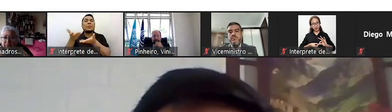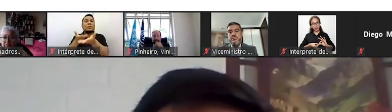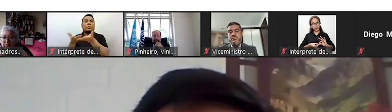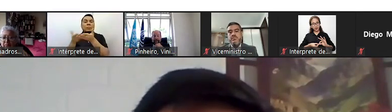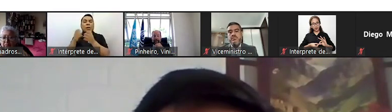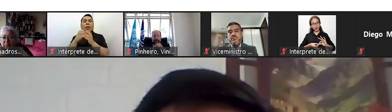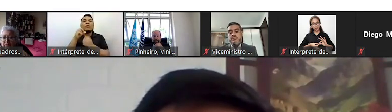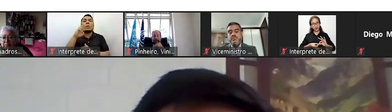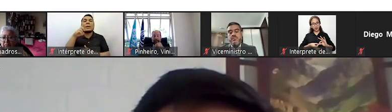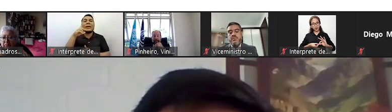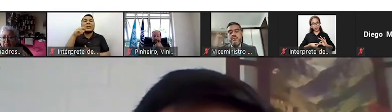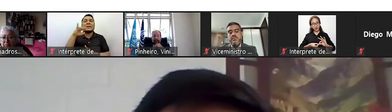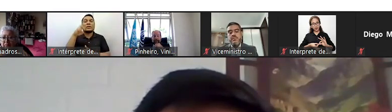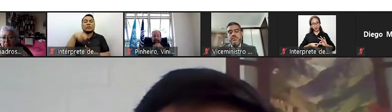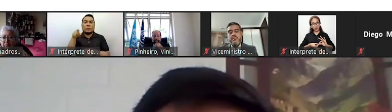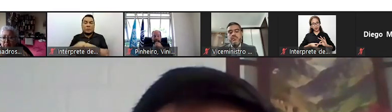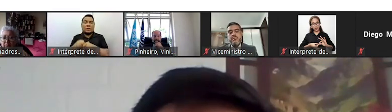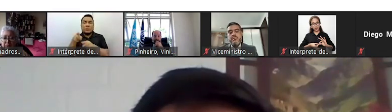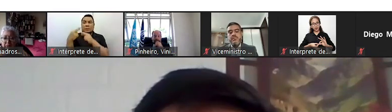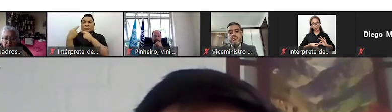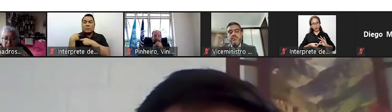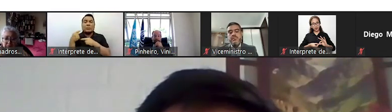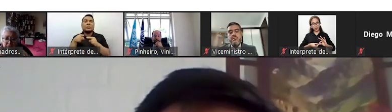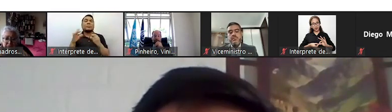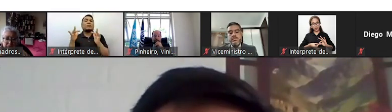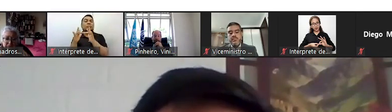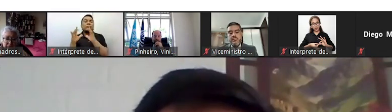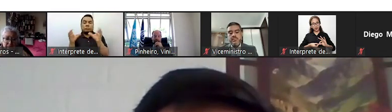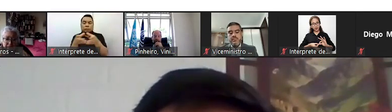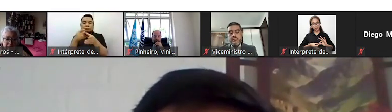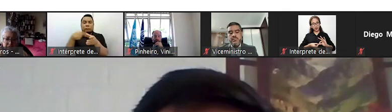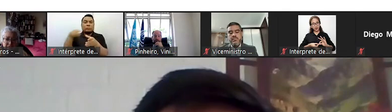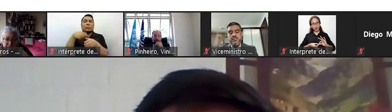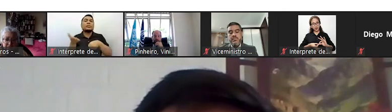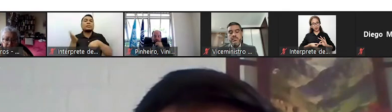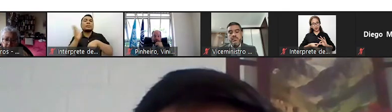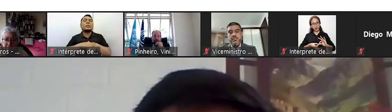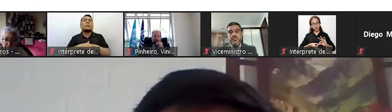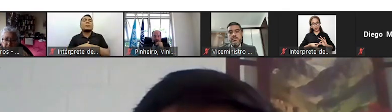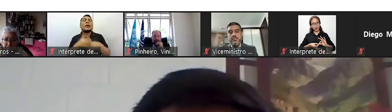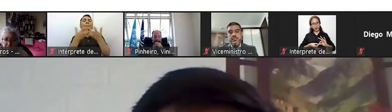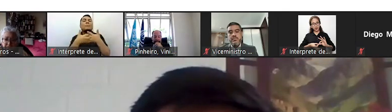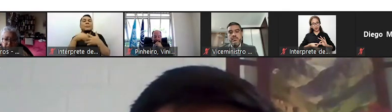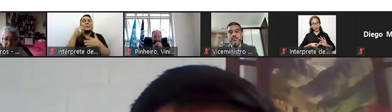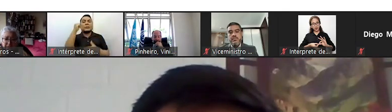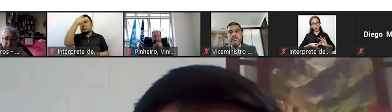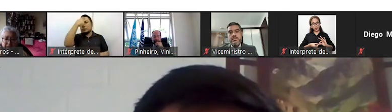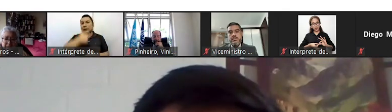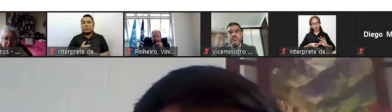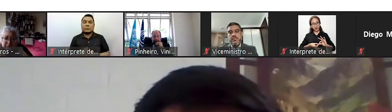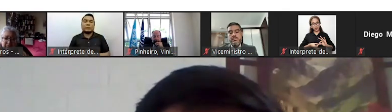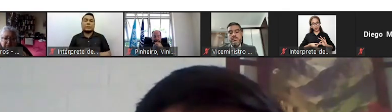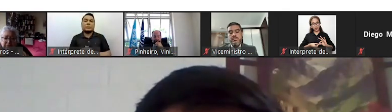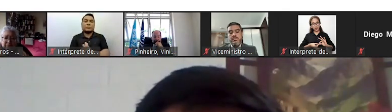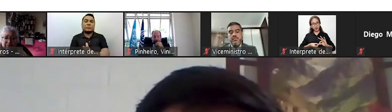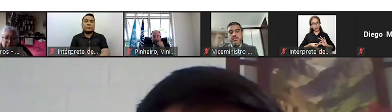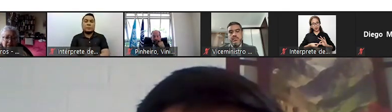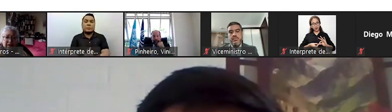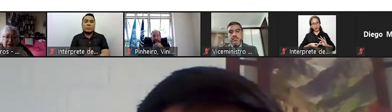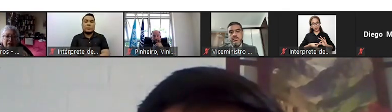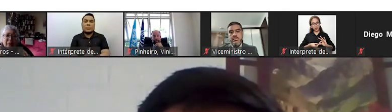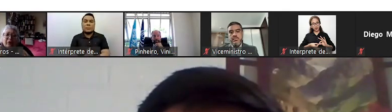cooperation and a representative of the platform for civil societies on business and human rights